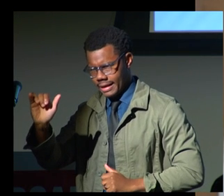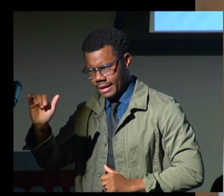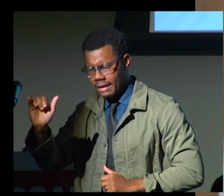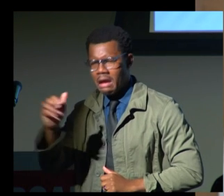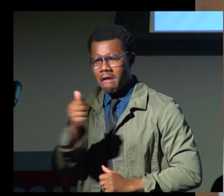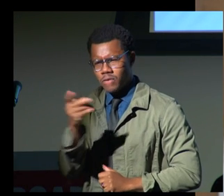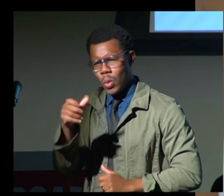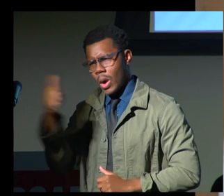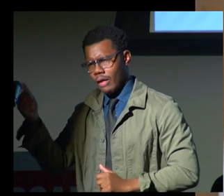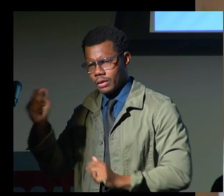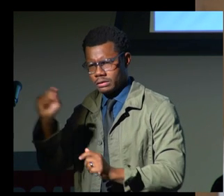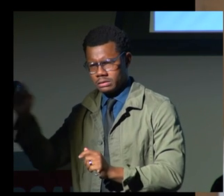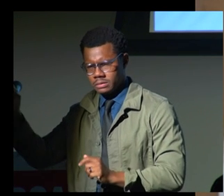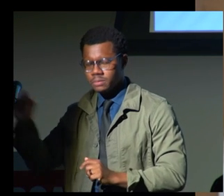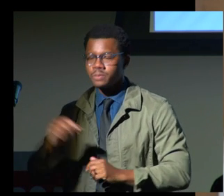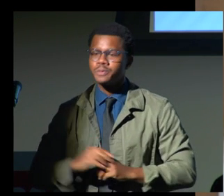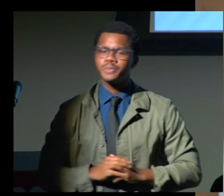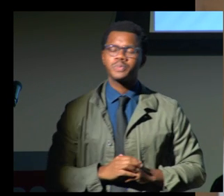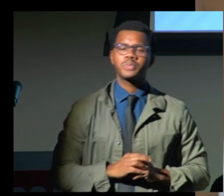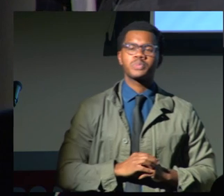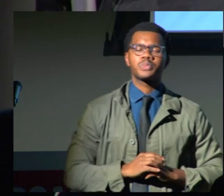Well, you know,